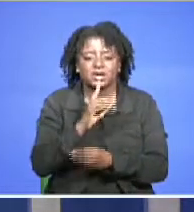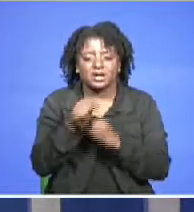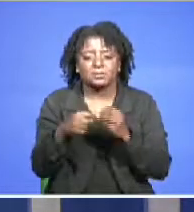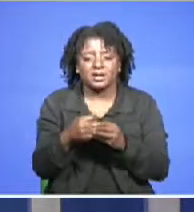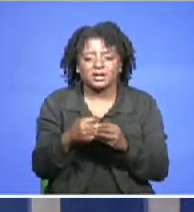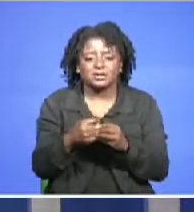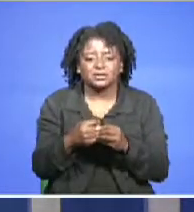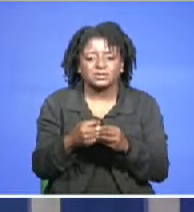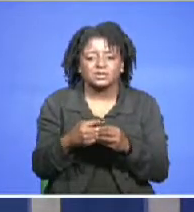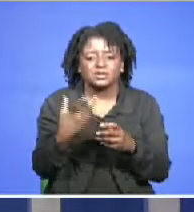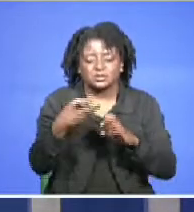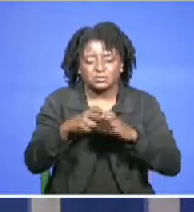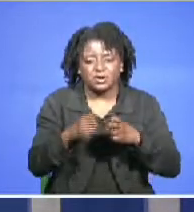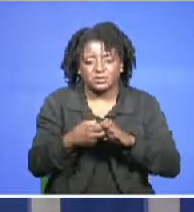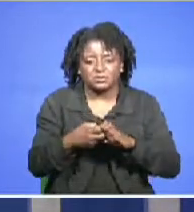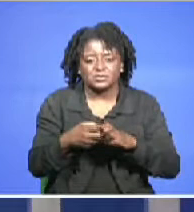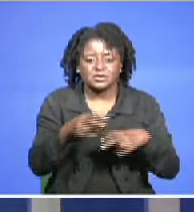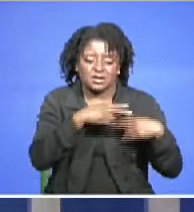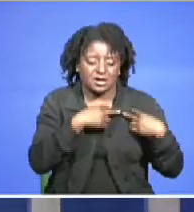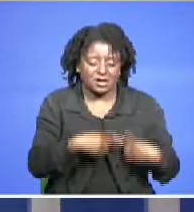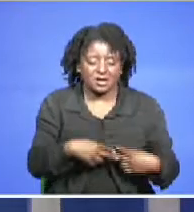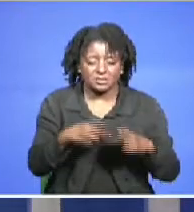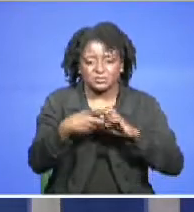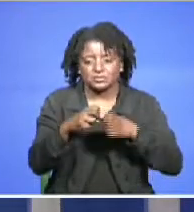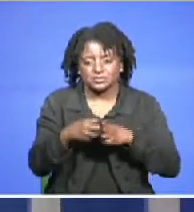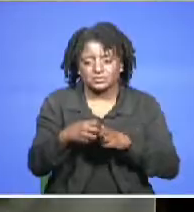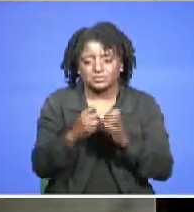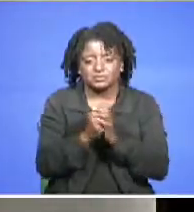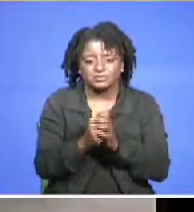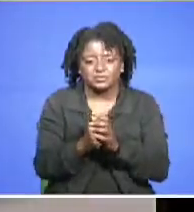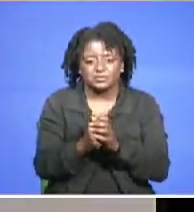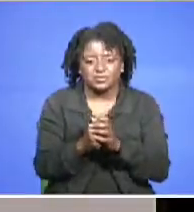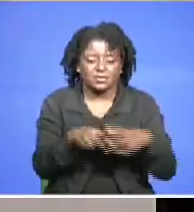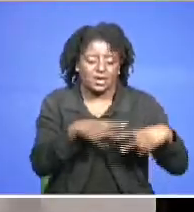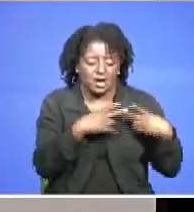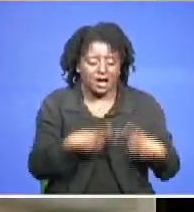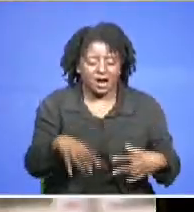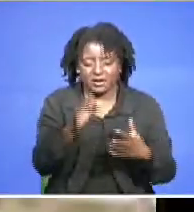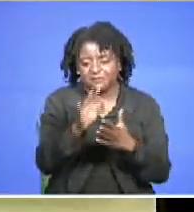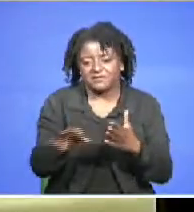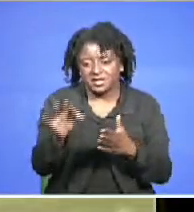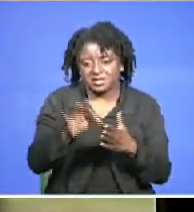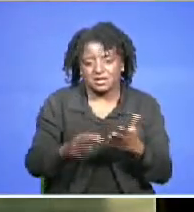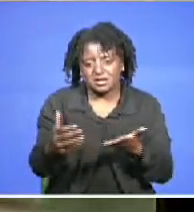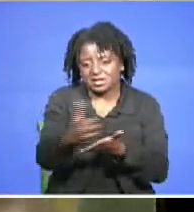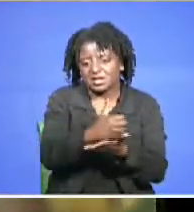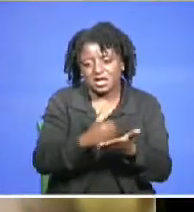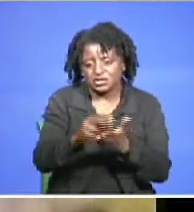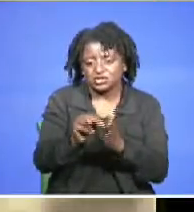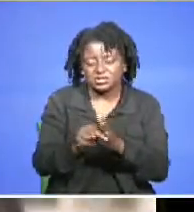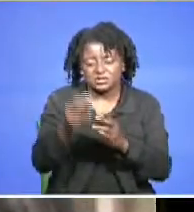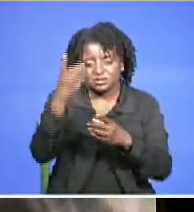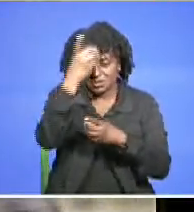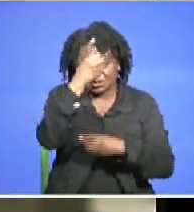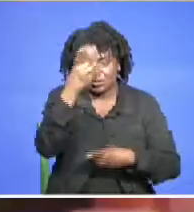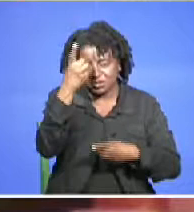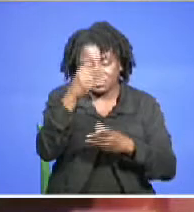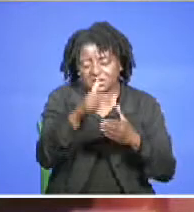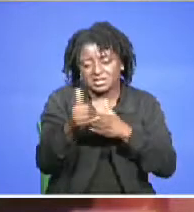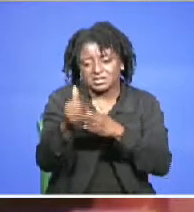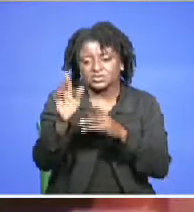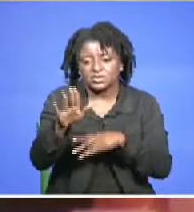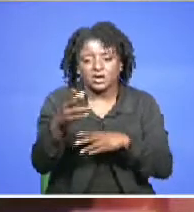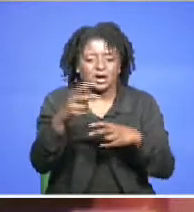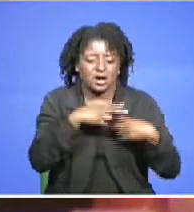and what you can do to prevent it. Heart failure is a collection of disorders that leads to your heart not functioning